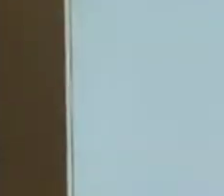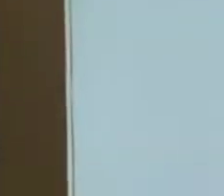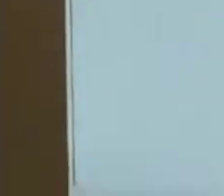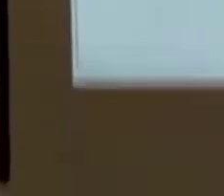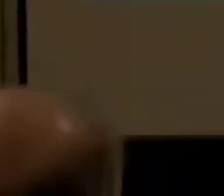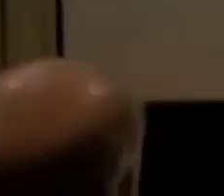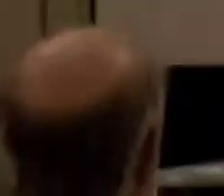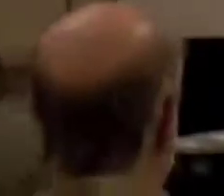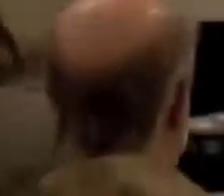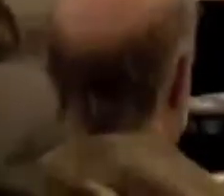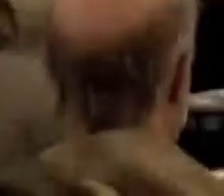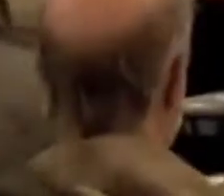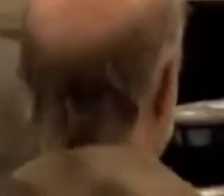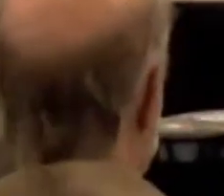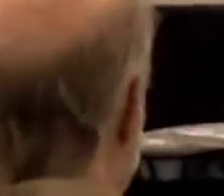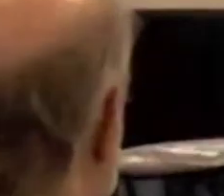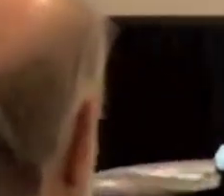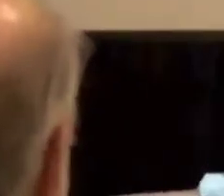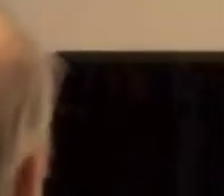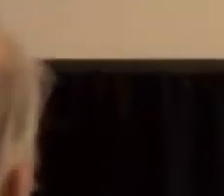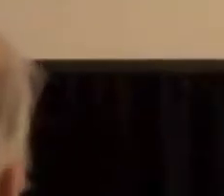You can't have too much processing time.